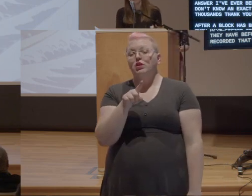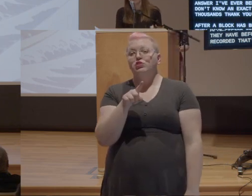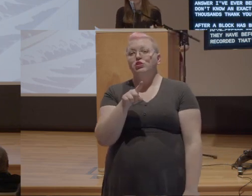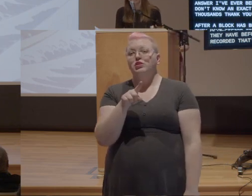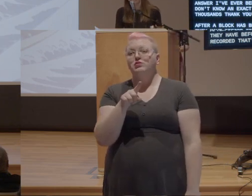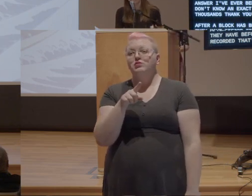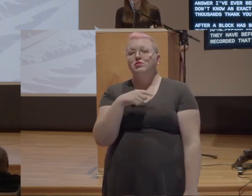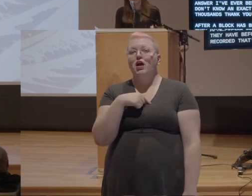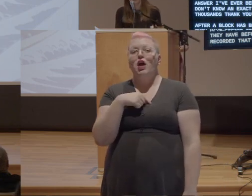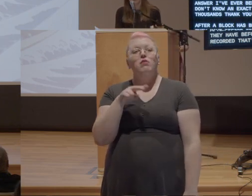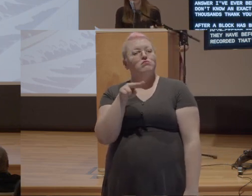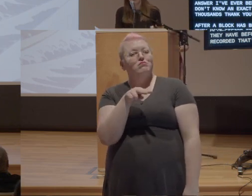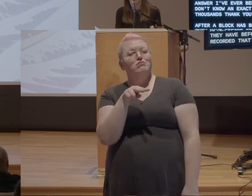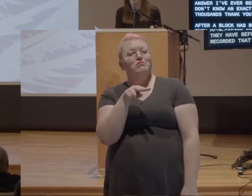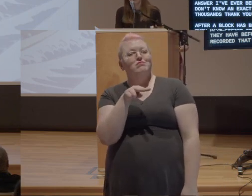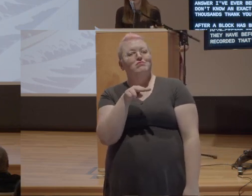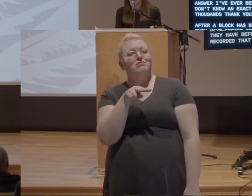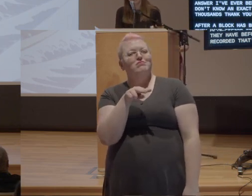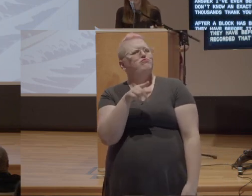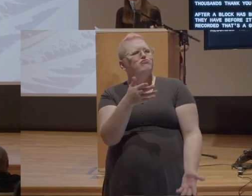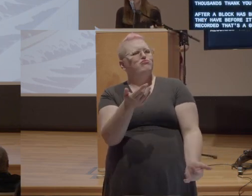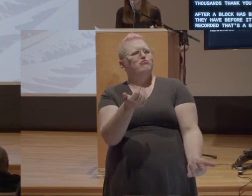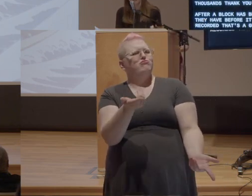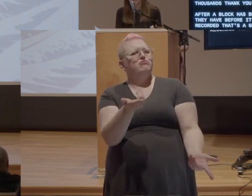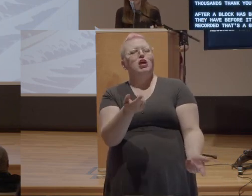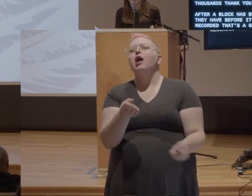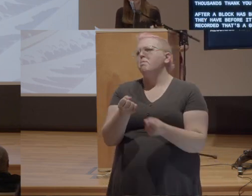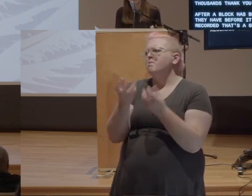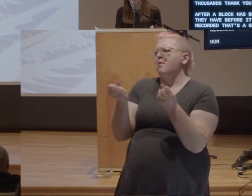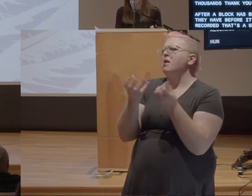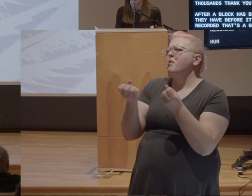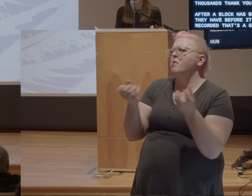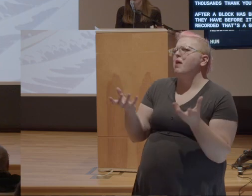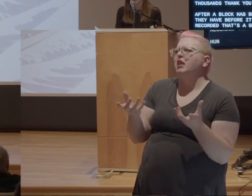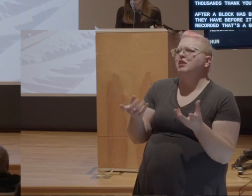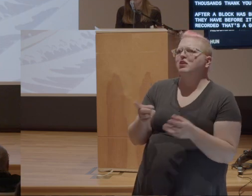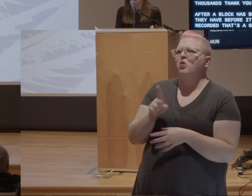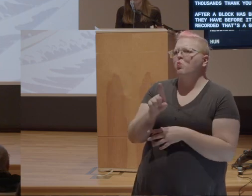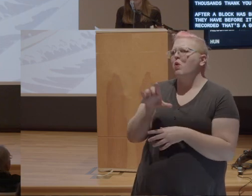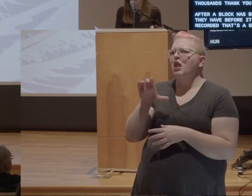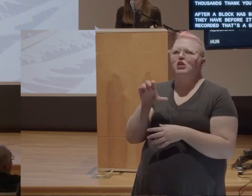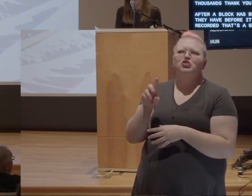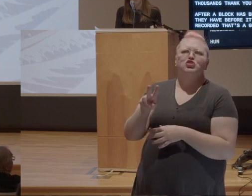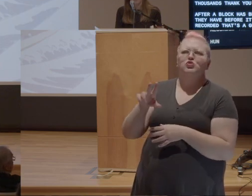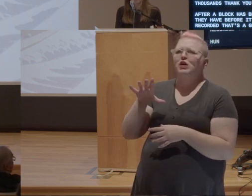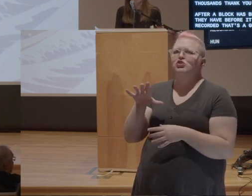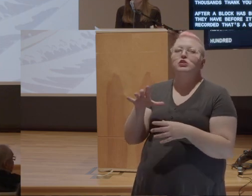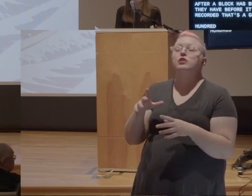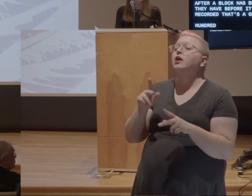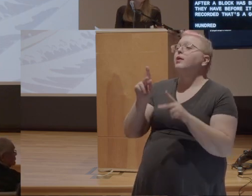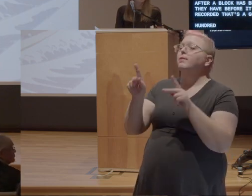I'm looking at my colleague Jeannie. Many, many, many. Many, many. Hundreds. People have tried to reproduce this, and they get up to hundreds. Hundreds. Yeah. Yeah.